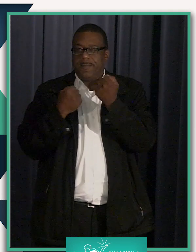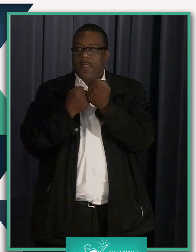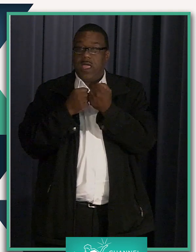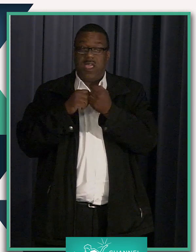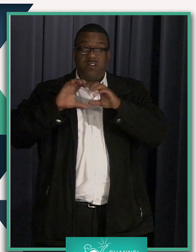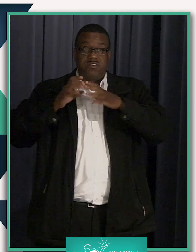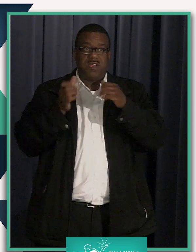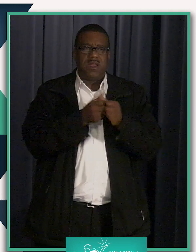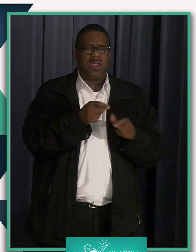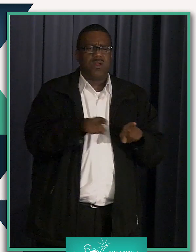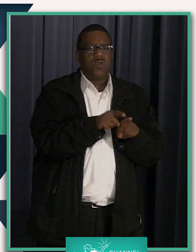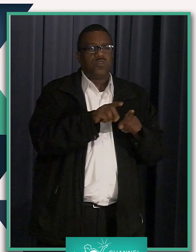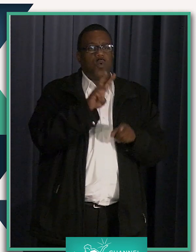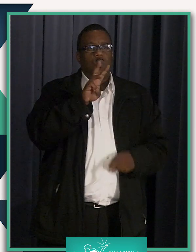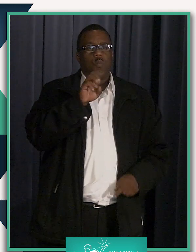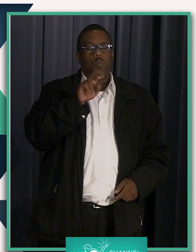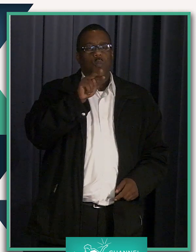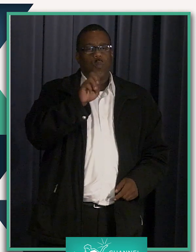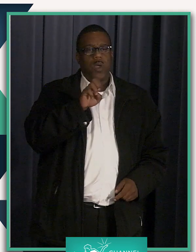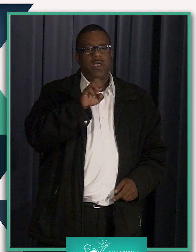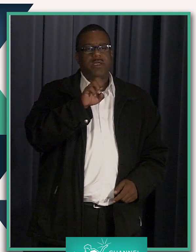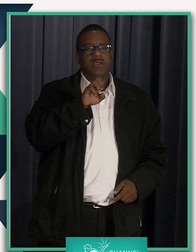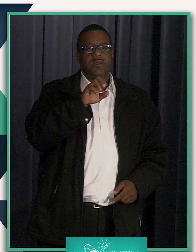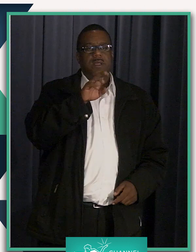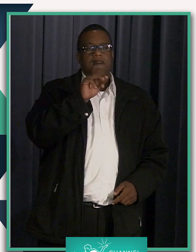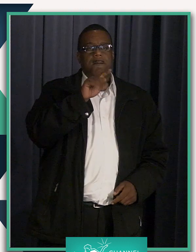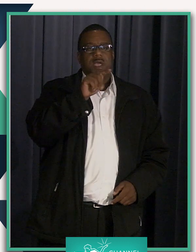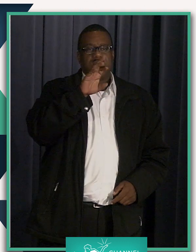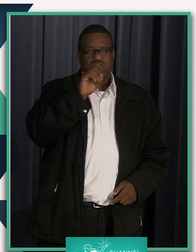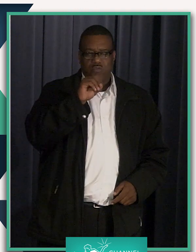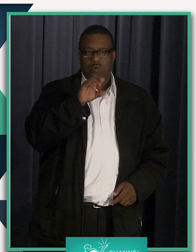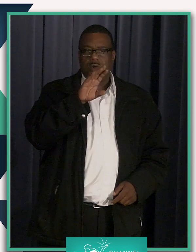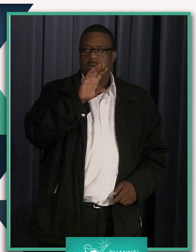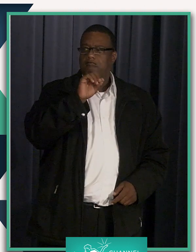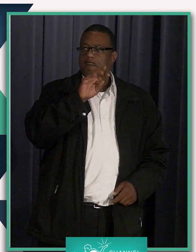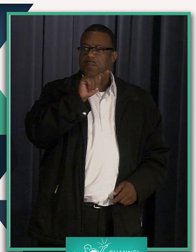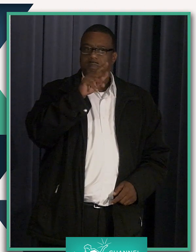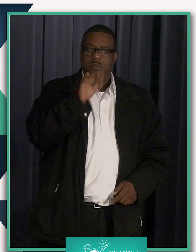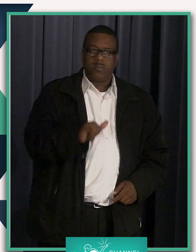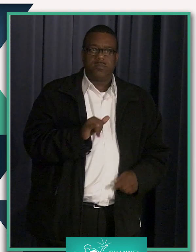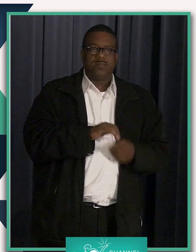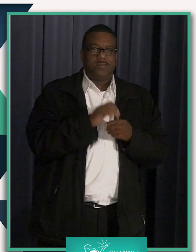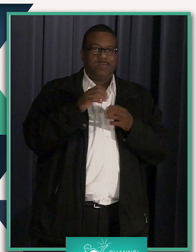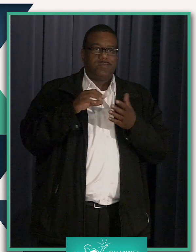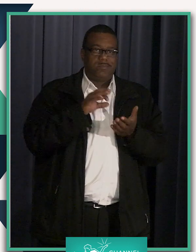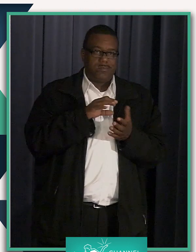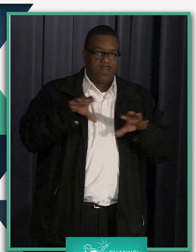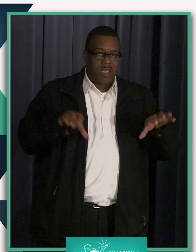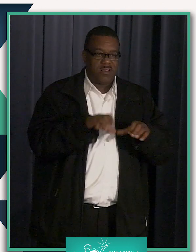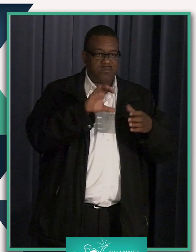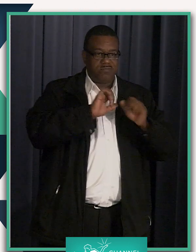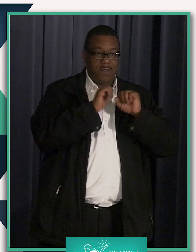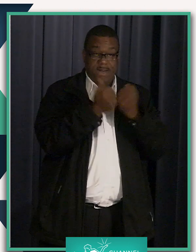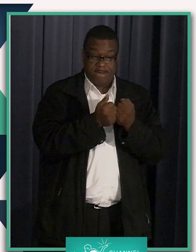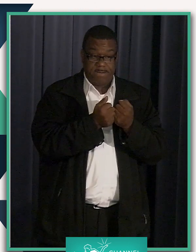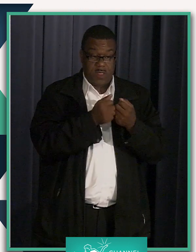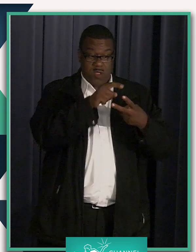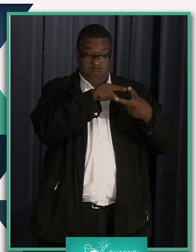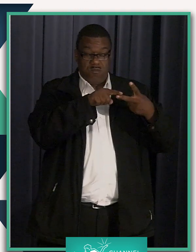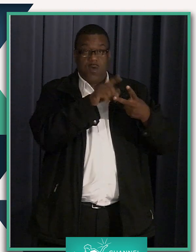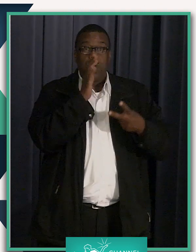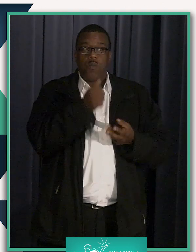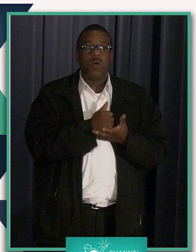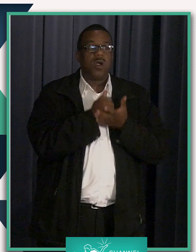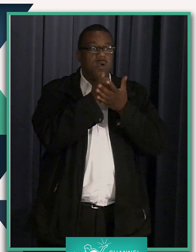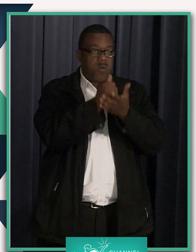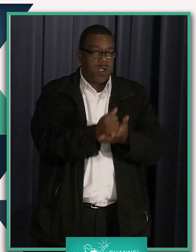Action Agency. These folks have got volunteers who are going to do your tax returns for